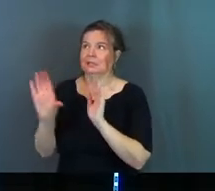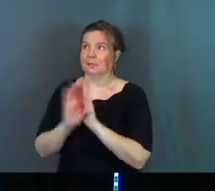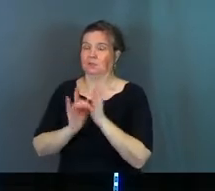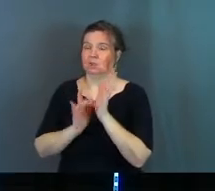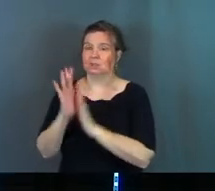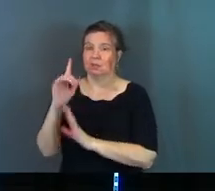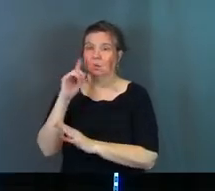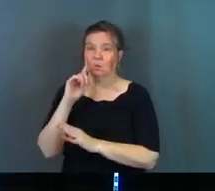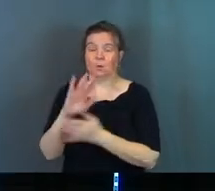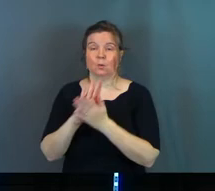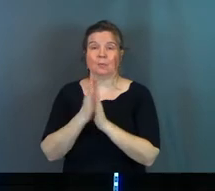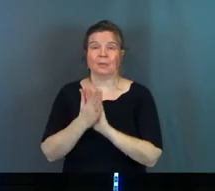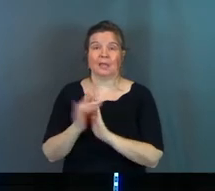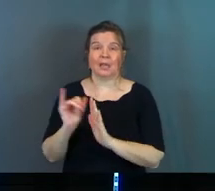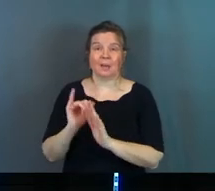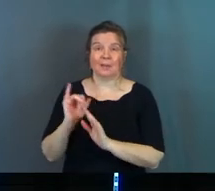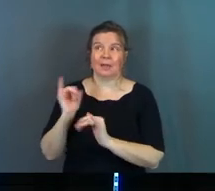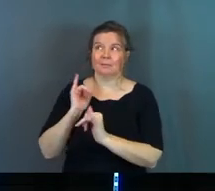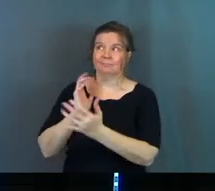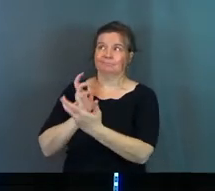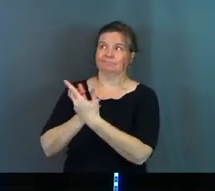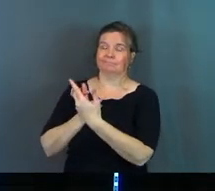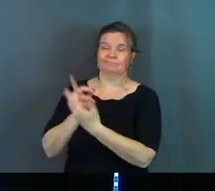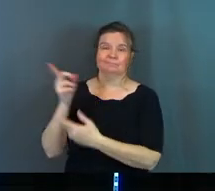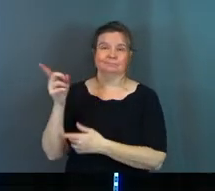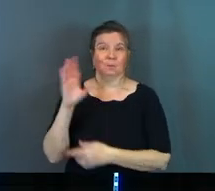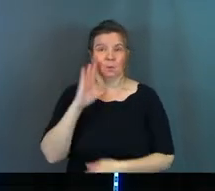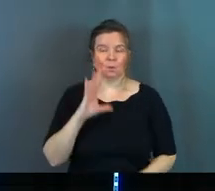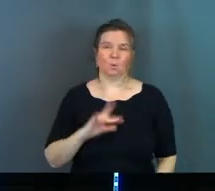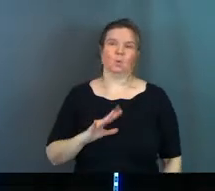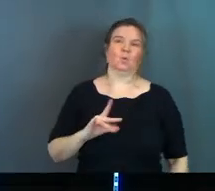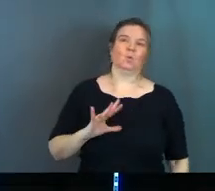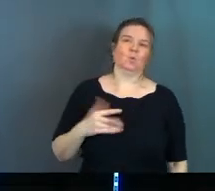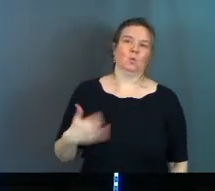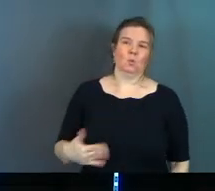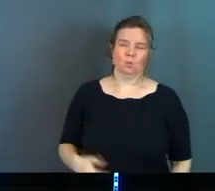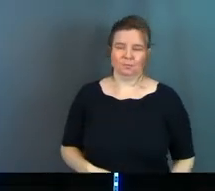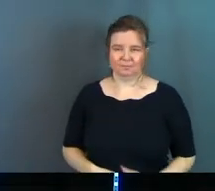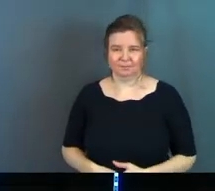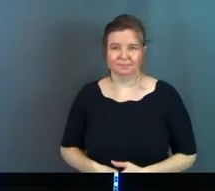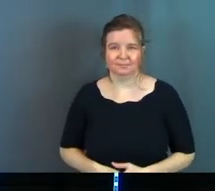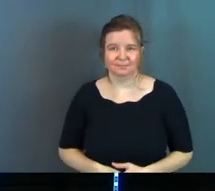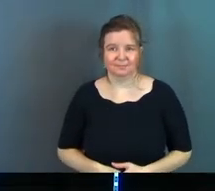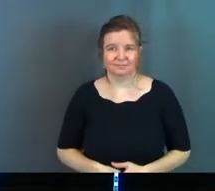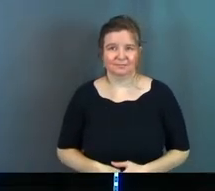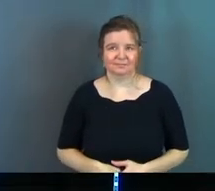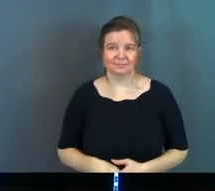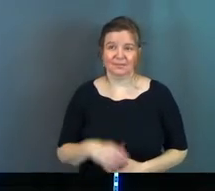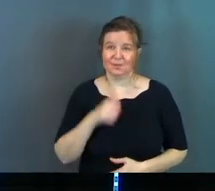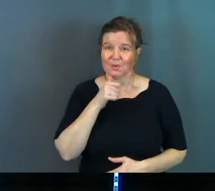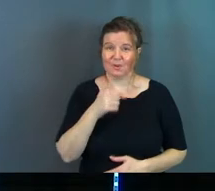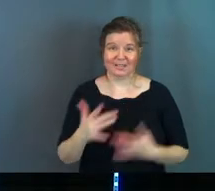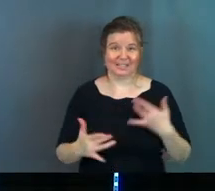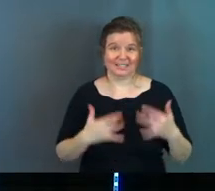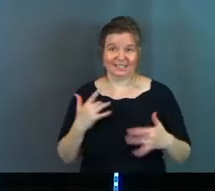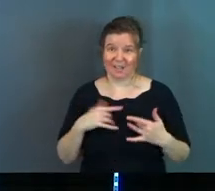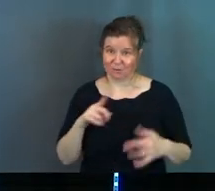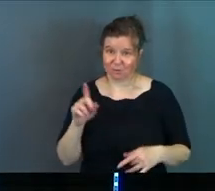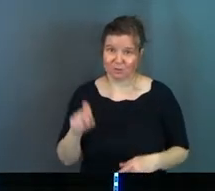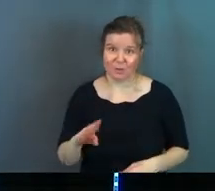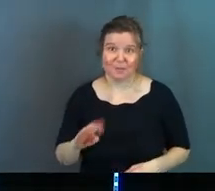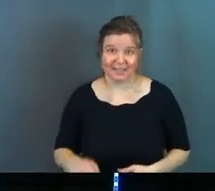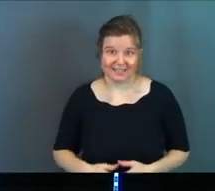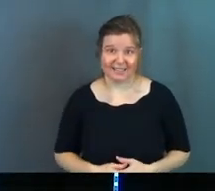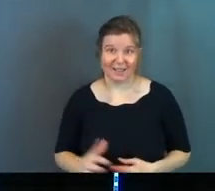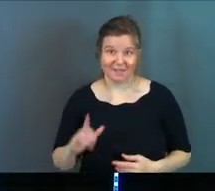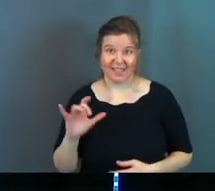of Jesus, we will become as he is. Woo! You are not nearly as excited as you should